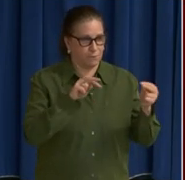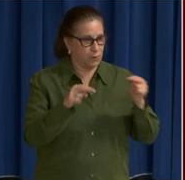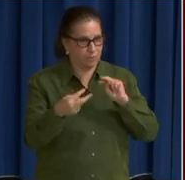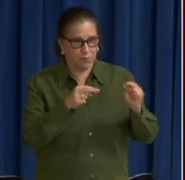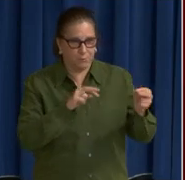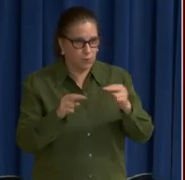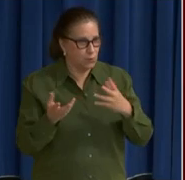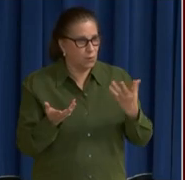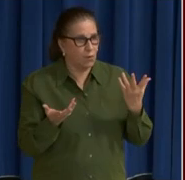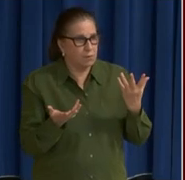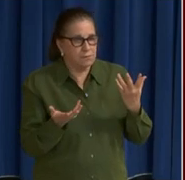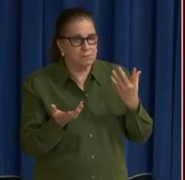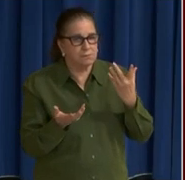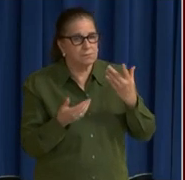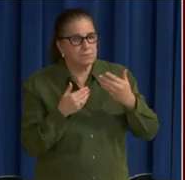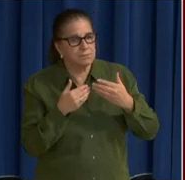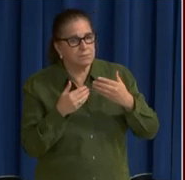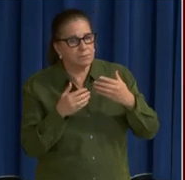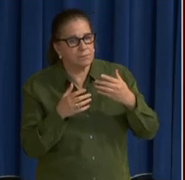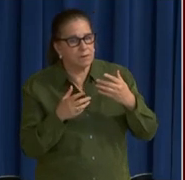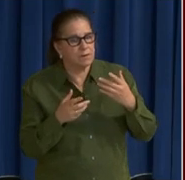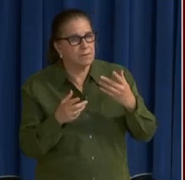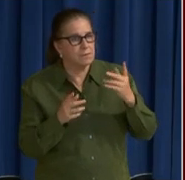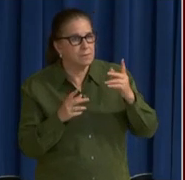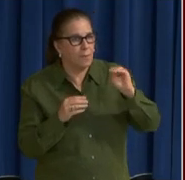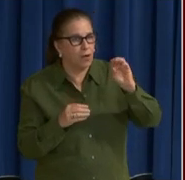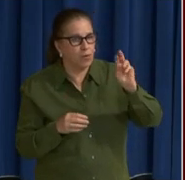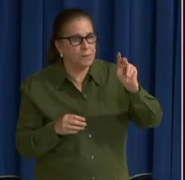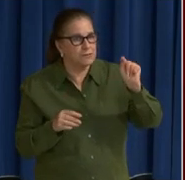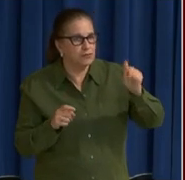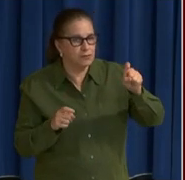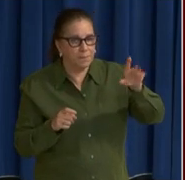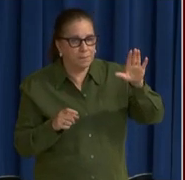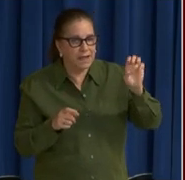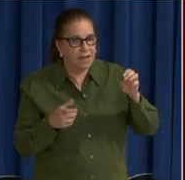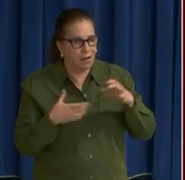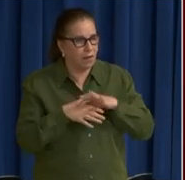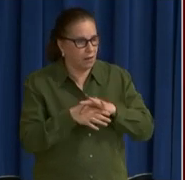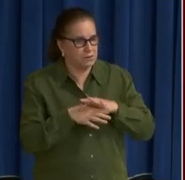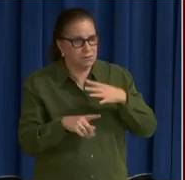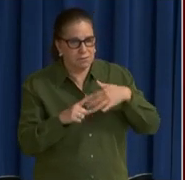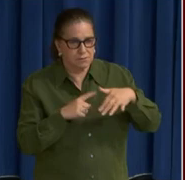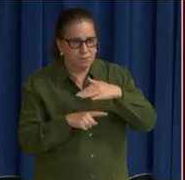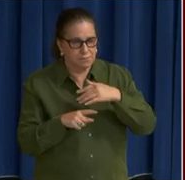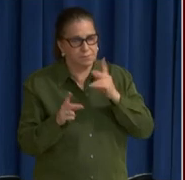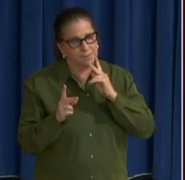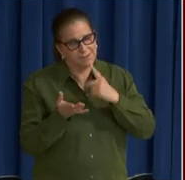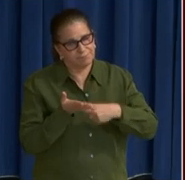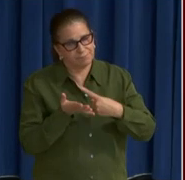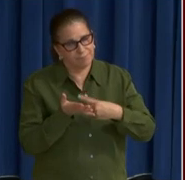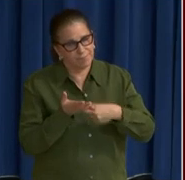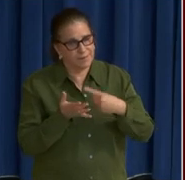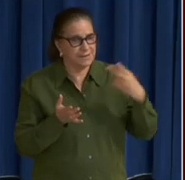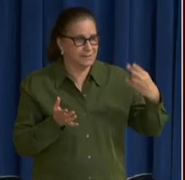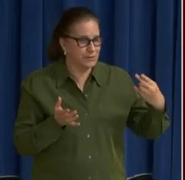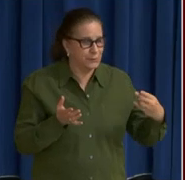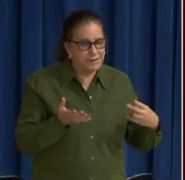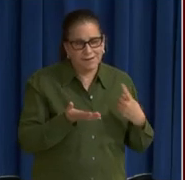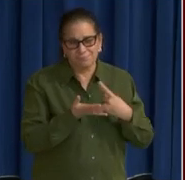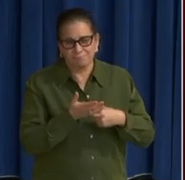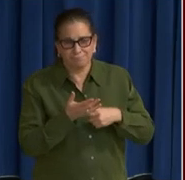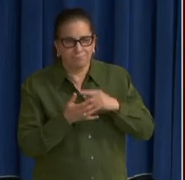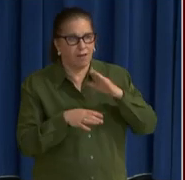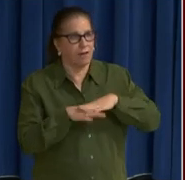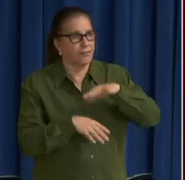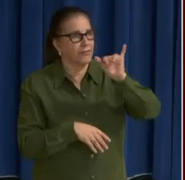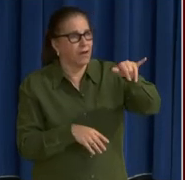or contextualize some very difficult truths of our history. And so I think that the working